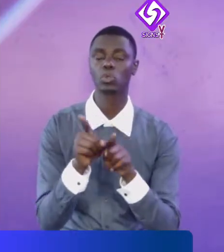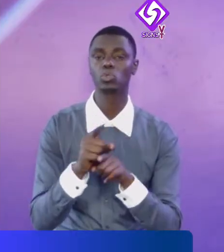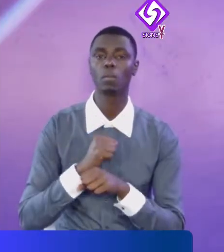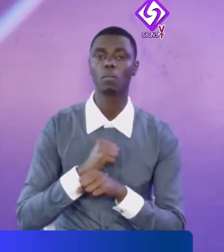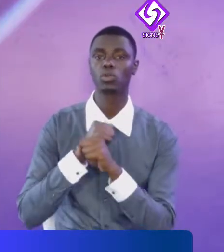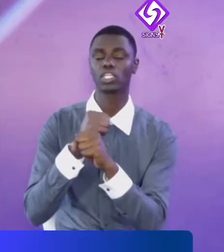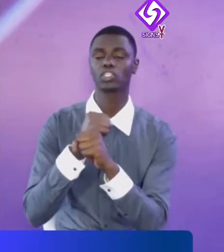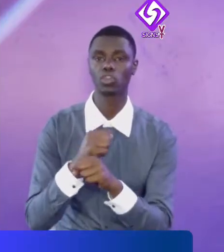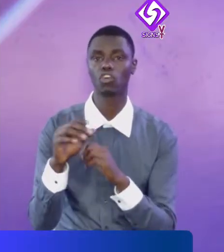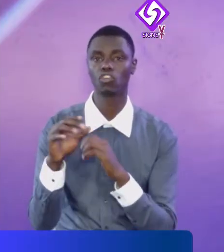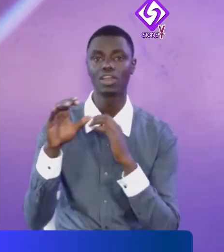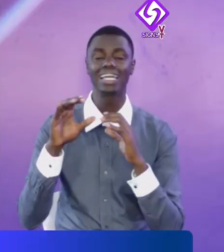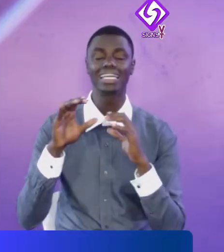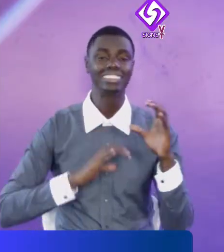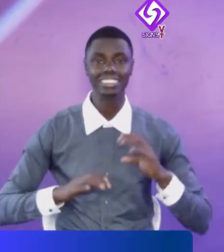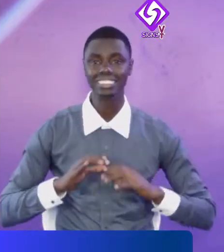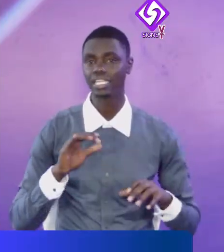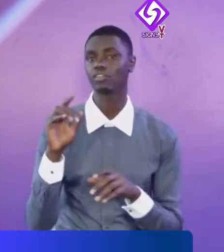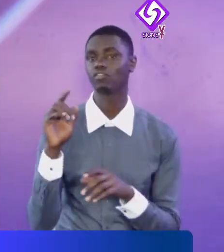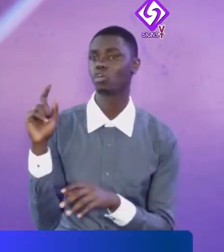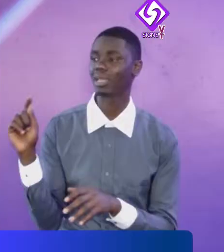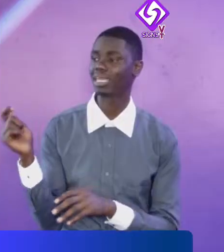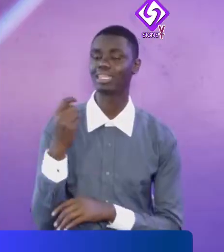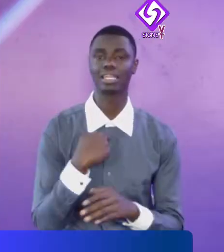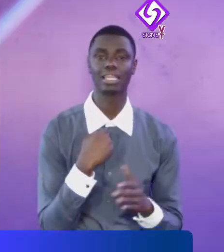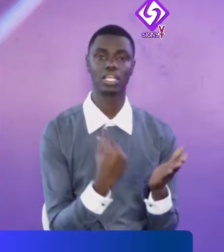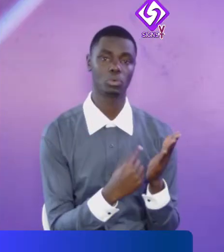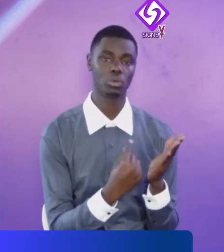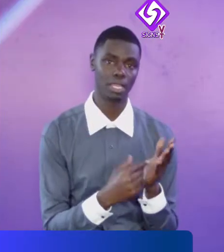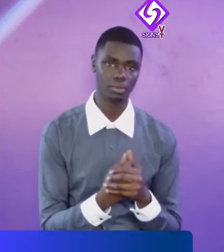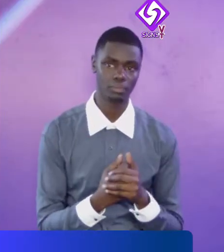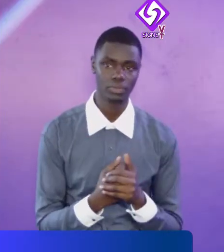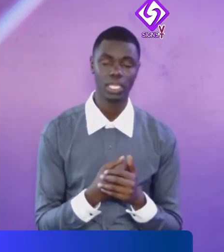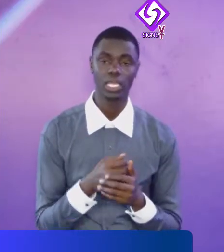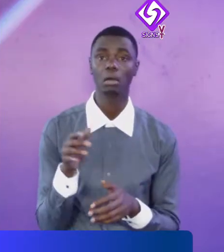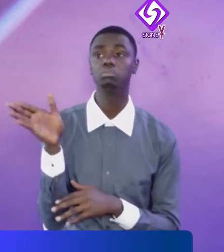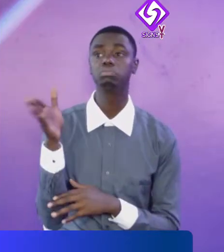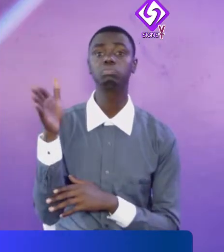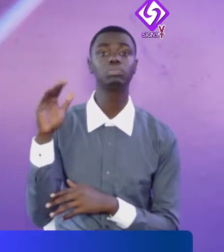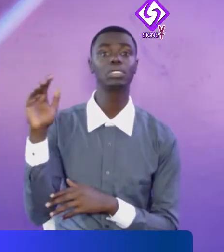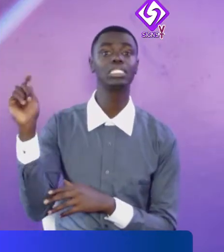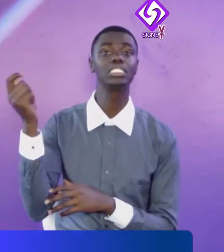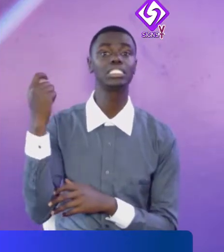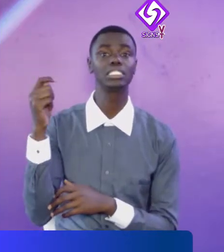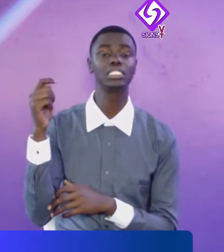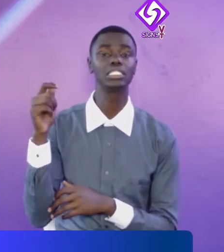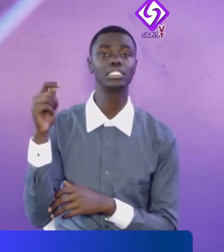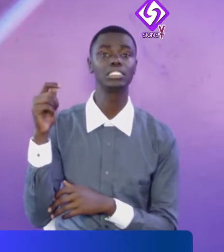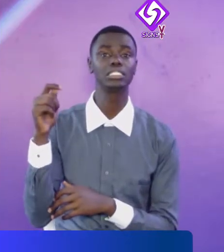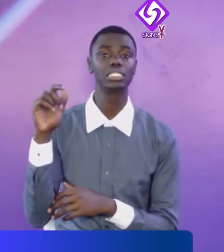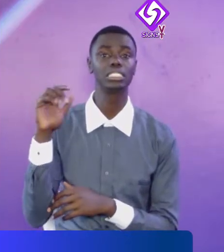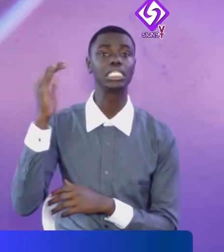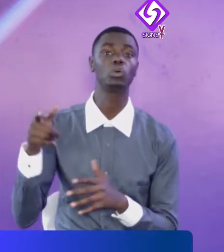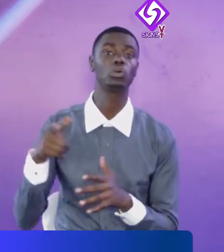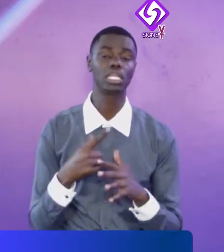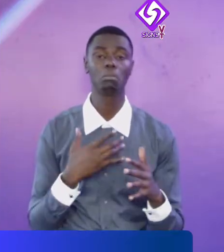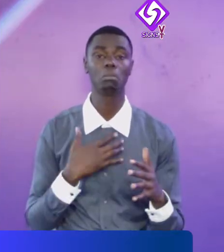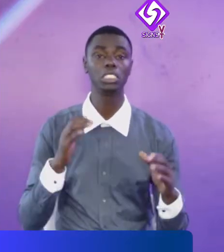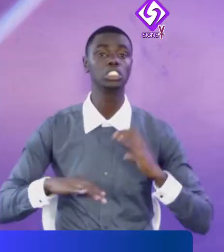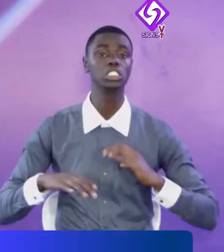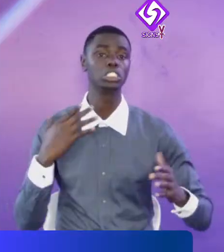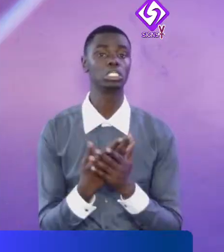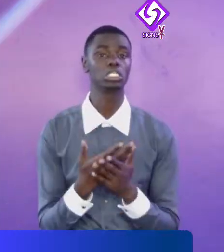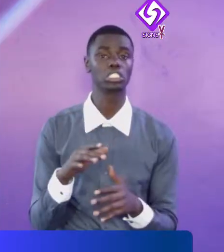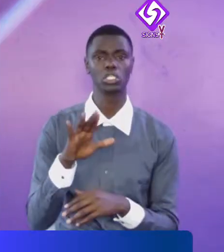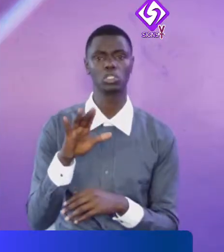citizens of Uganda and Kenya. You are having an embassy here flying a flag of Uganda in town, and my citizens are arrested in your country. Let